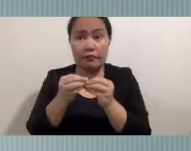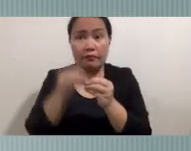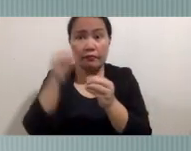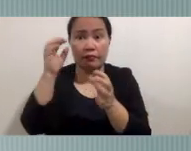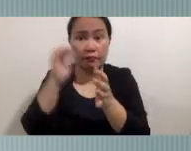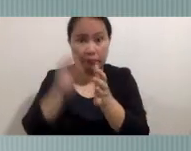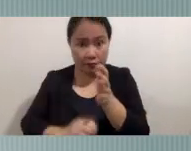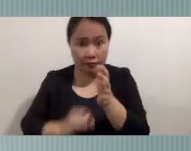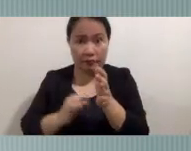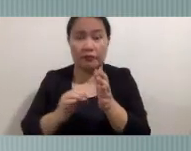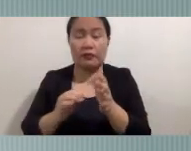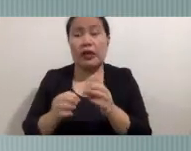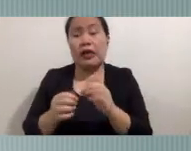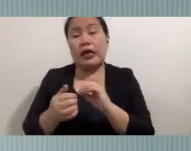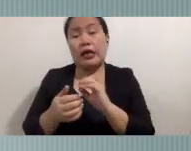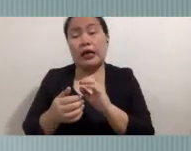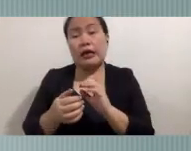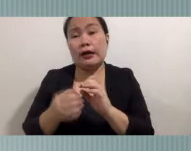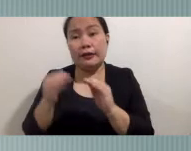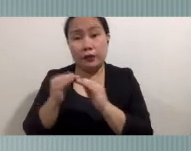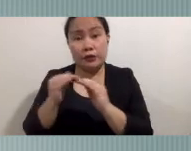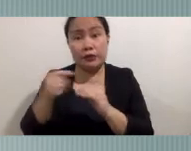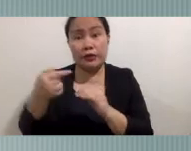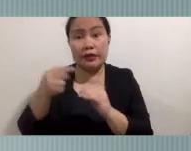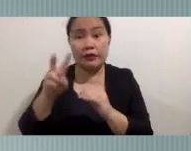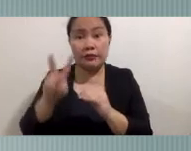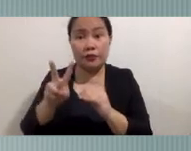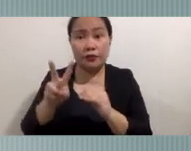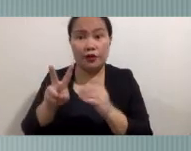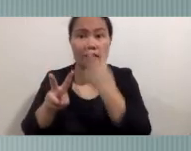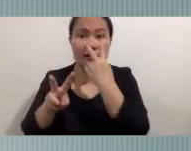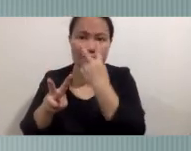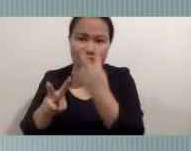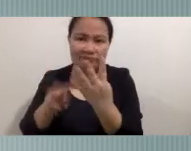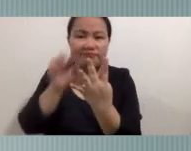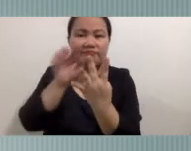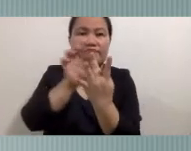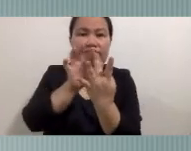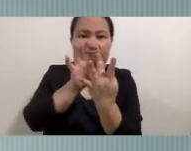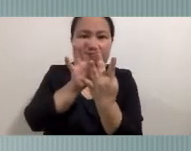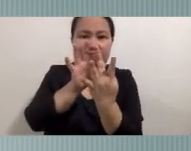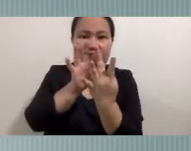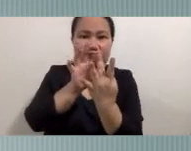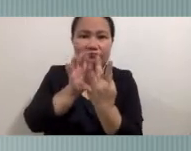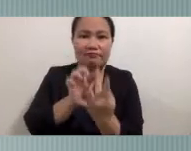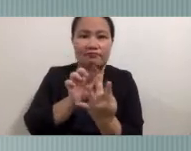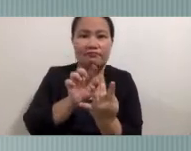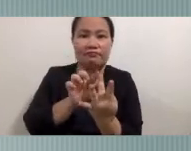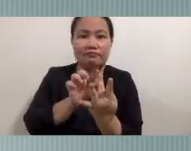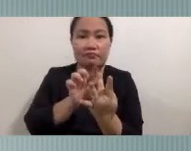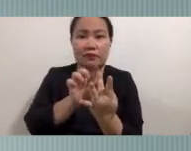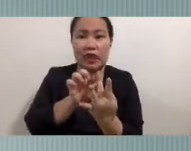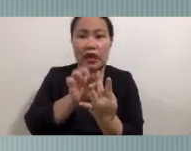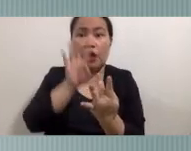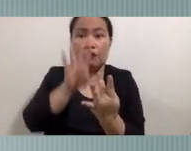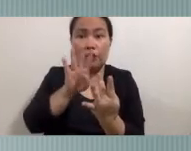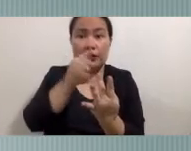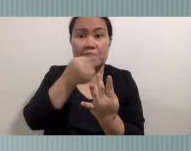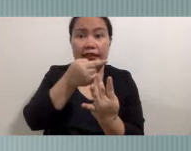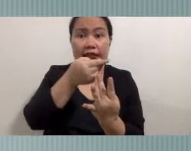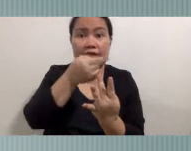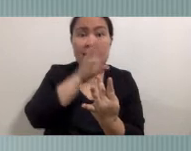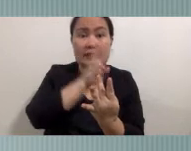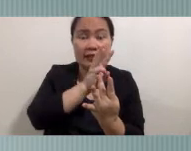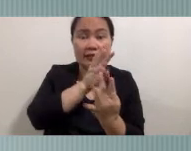natin, ang sum niya ay negative 2. So, alin kaya dito? This one. So, we have 4 and negative 6, and that is